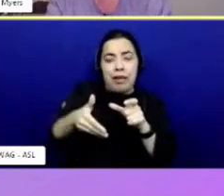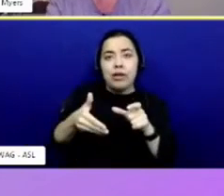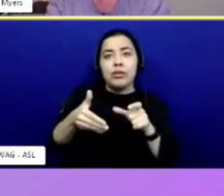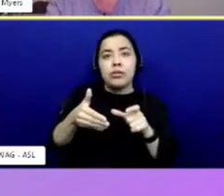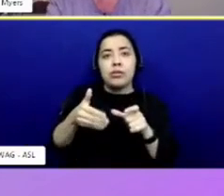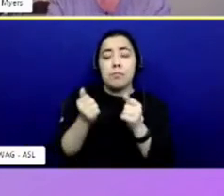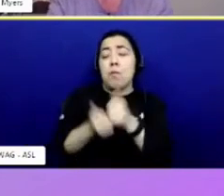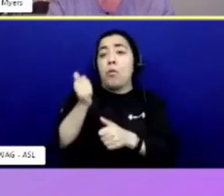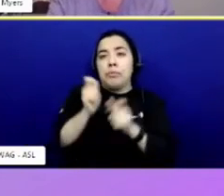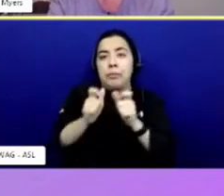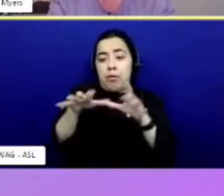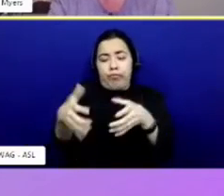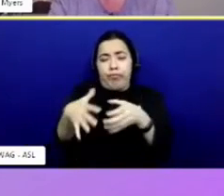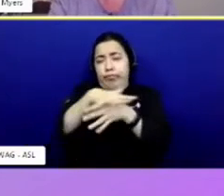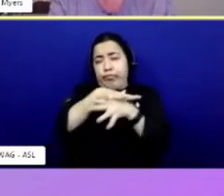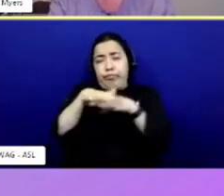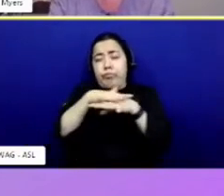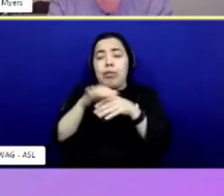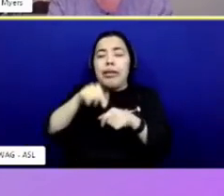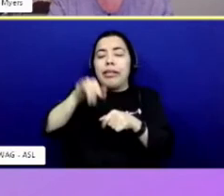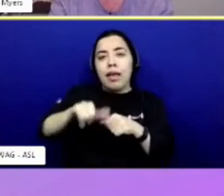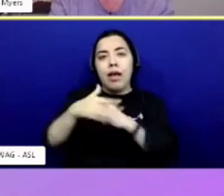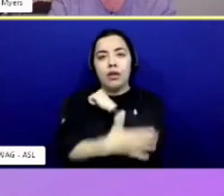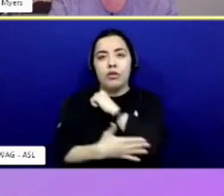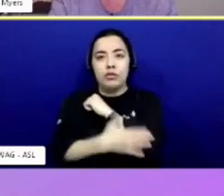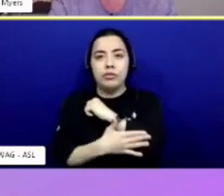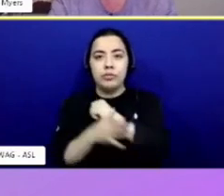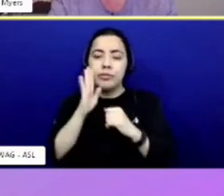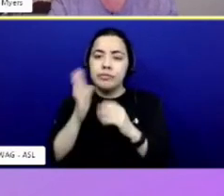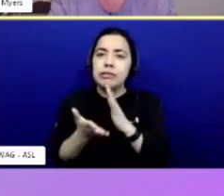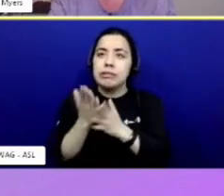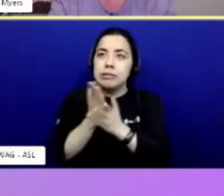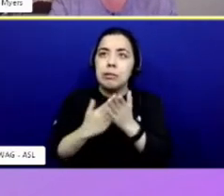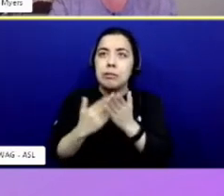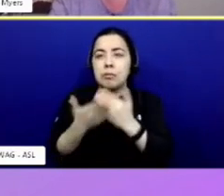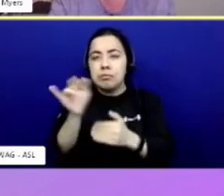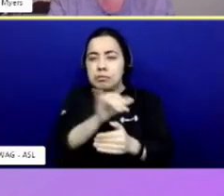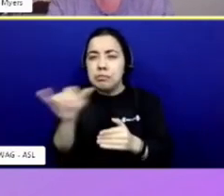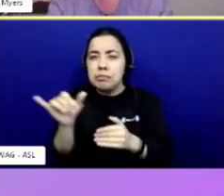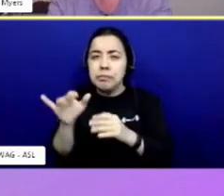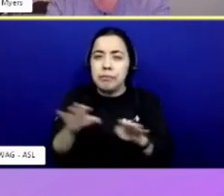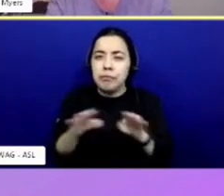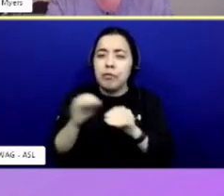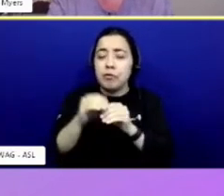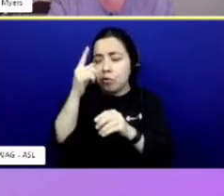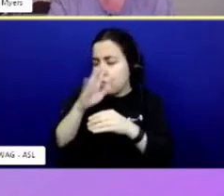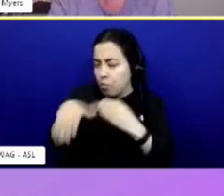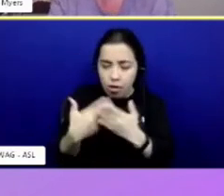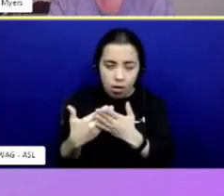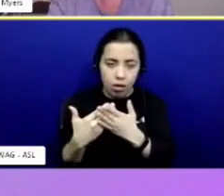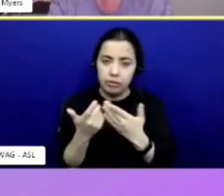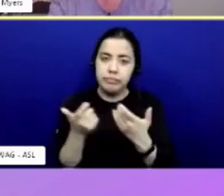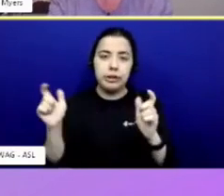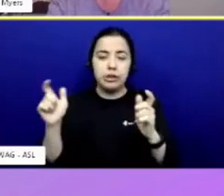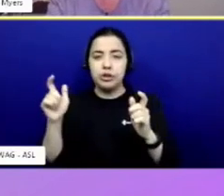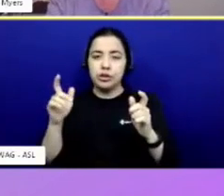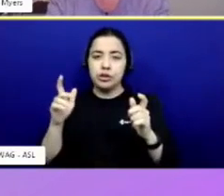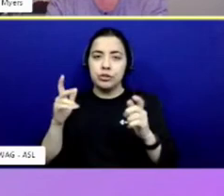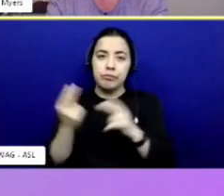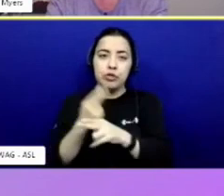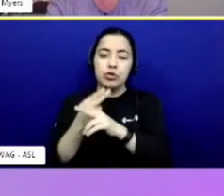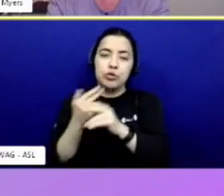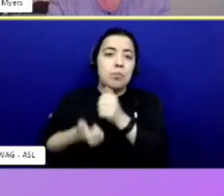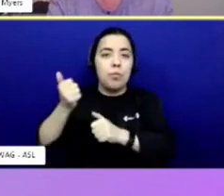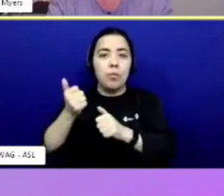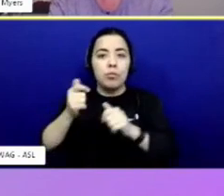Chrome. You'll actually find similar behaviors for this across every major browser and every major screen reader. Let's see how